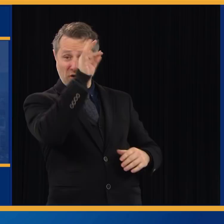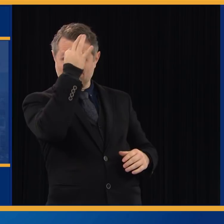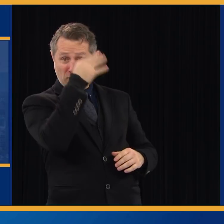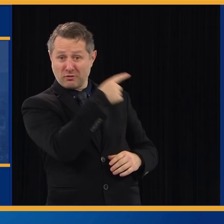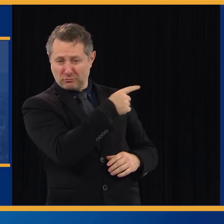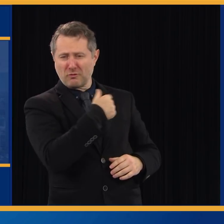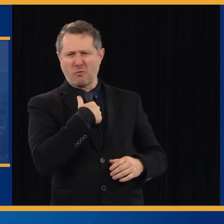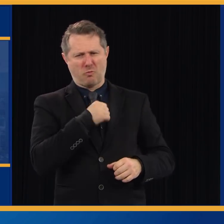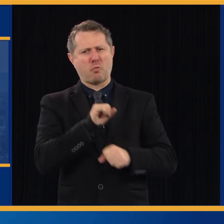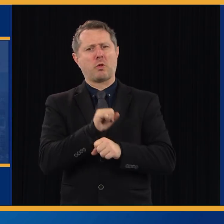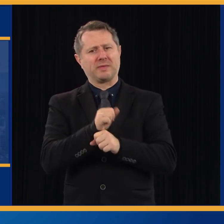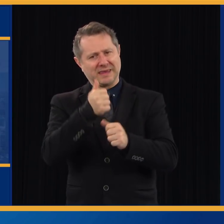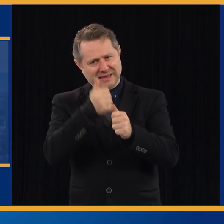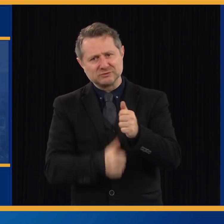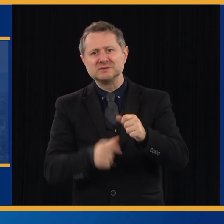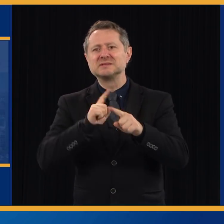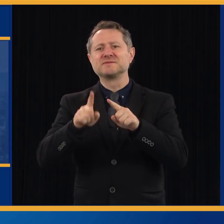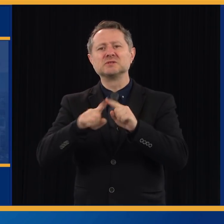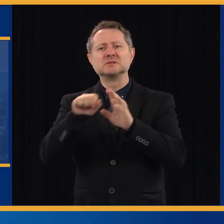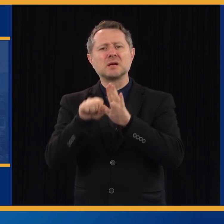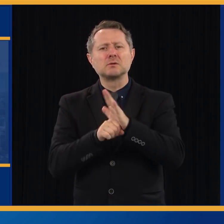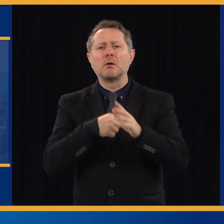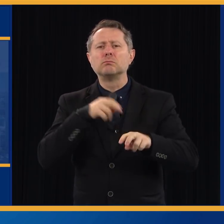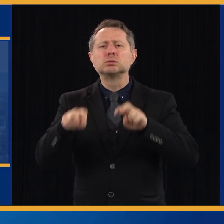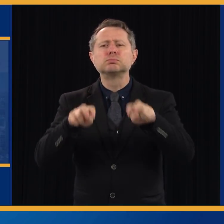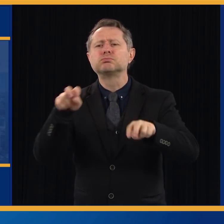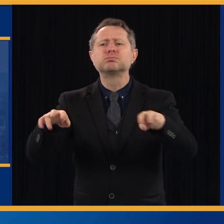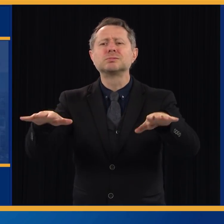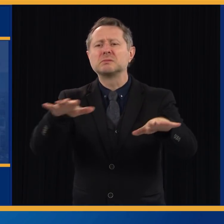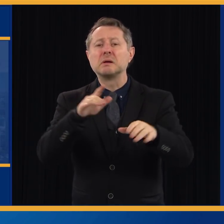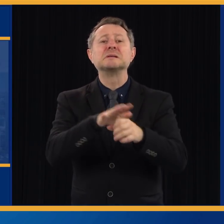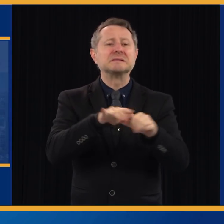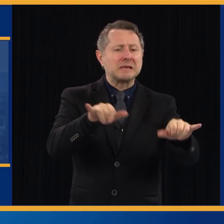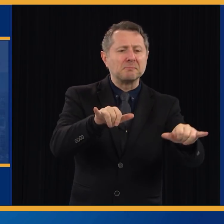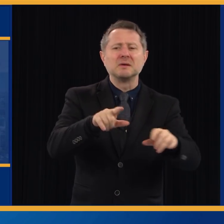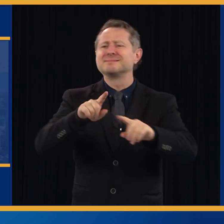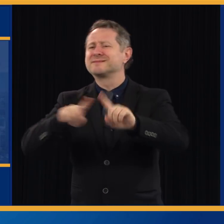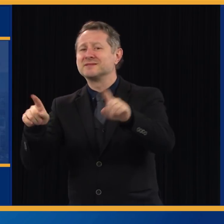states. This state, we have very